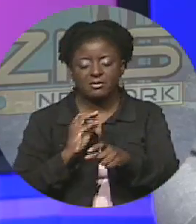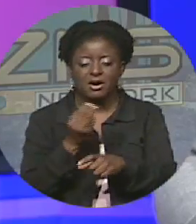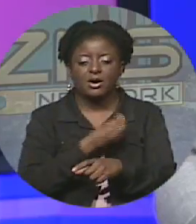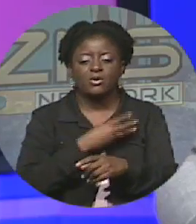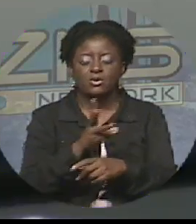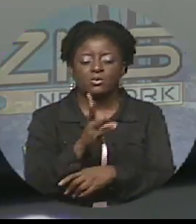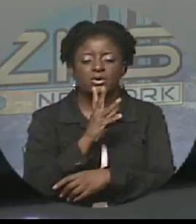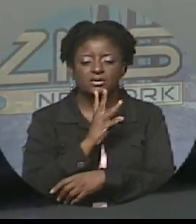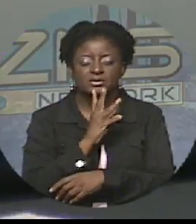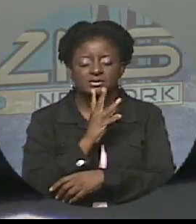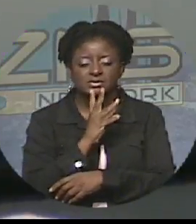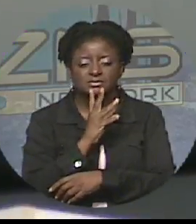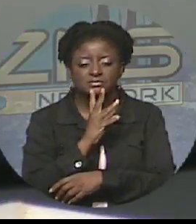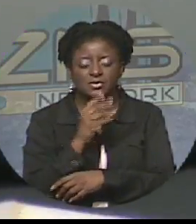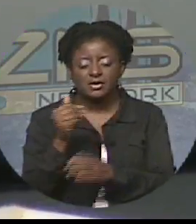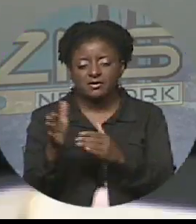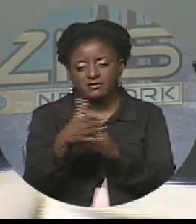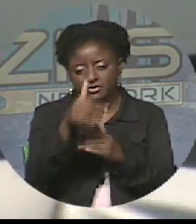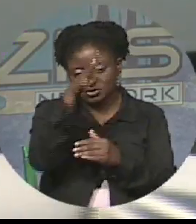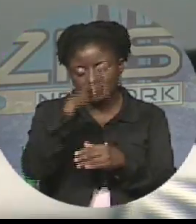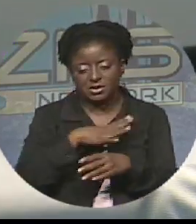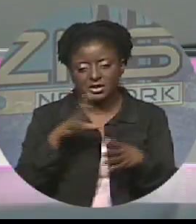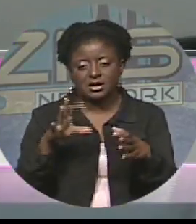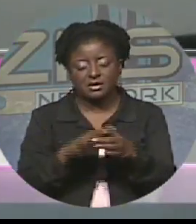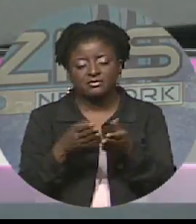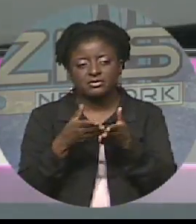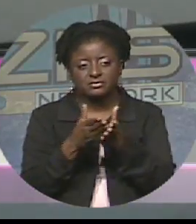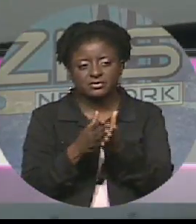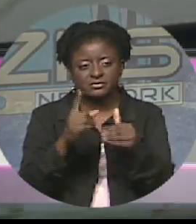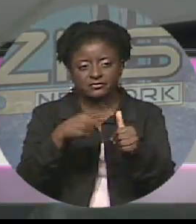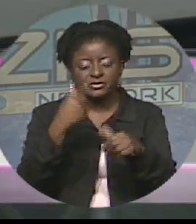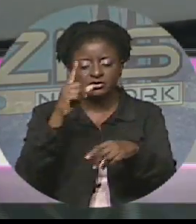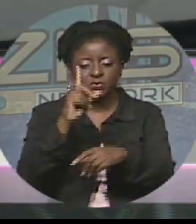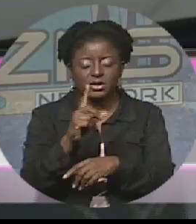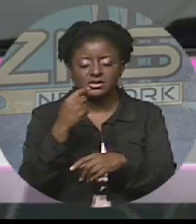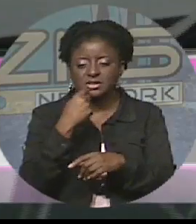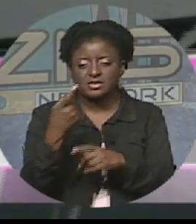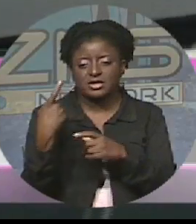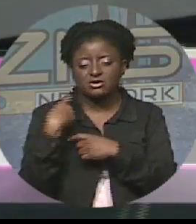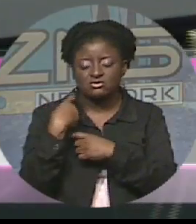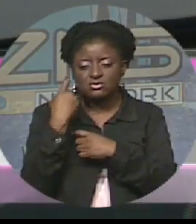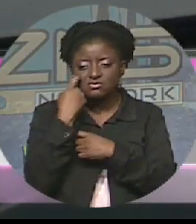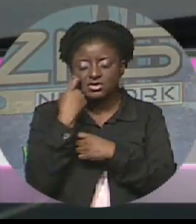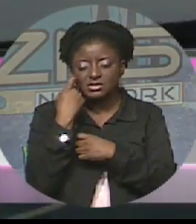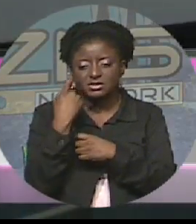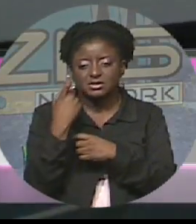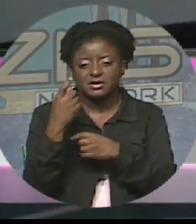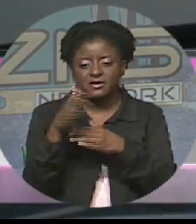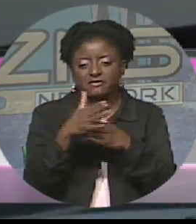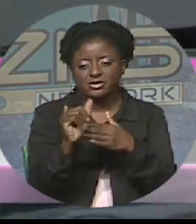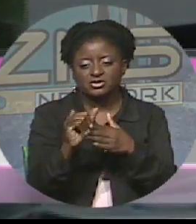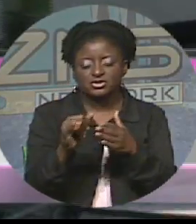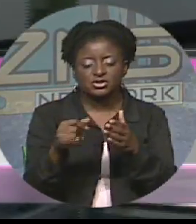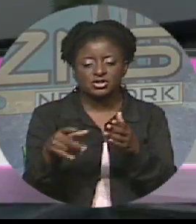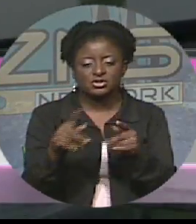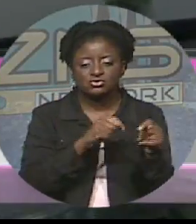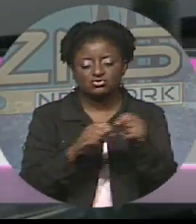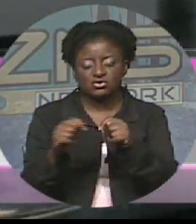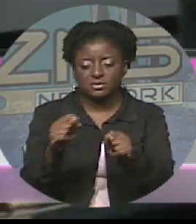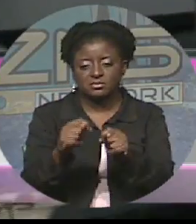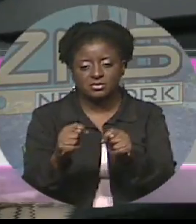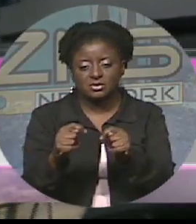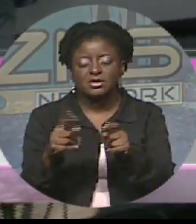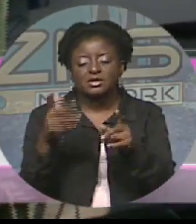fishermen. Fishermen of the vessel First One say their recent fishing trip short of 2 months netted a noticeably